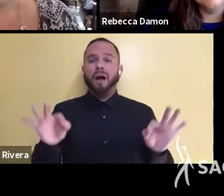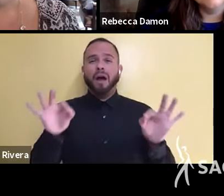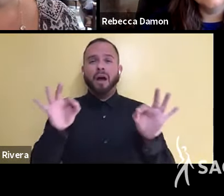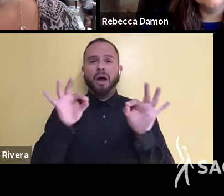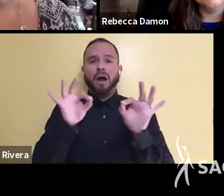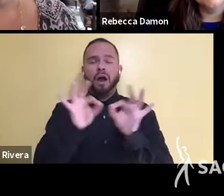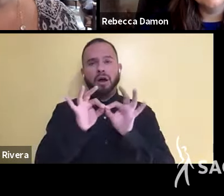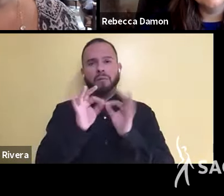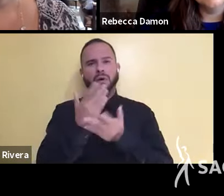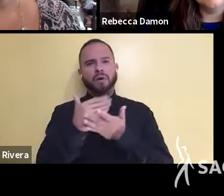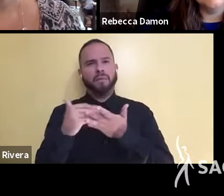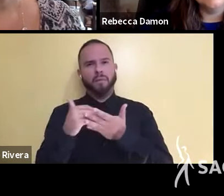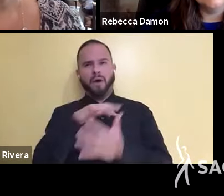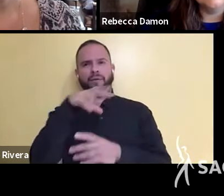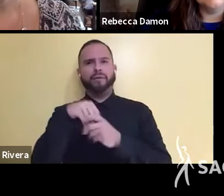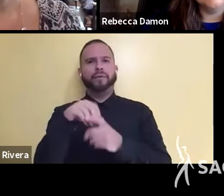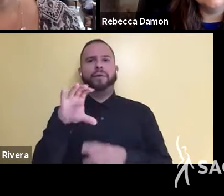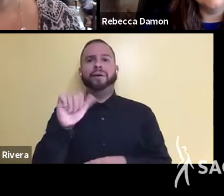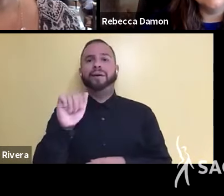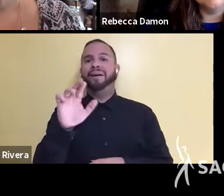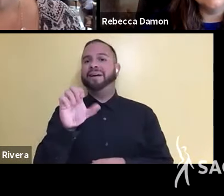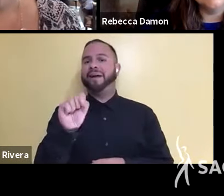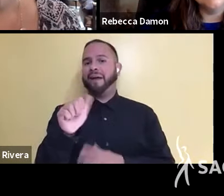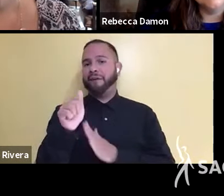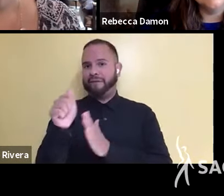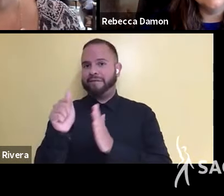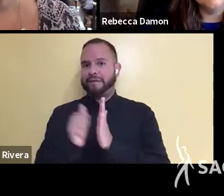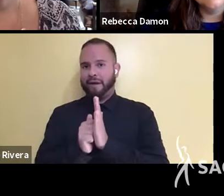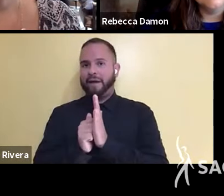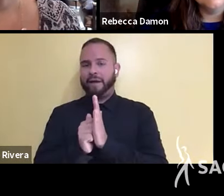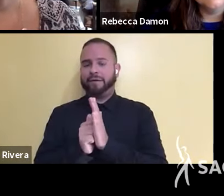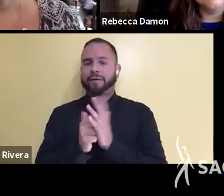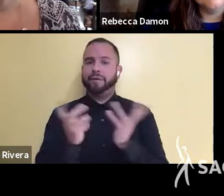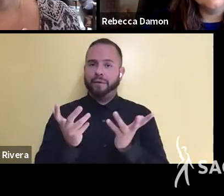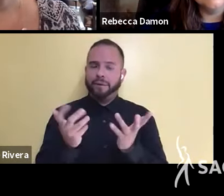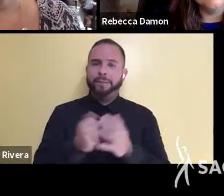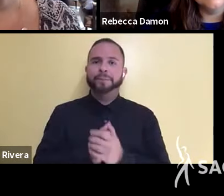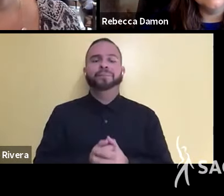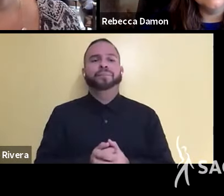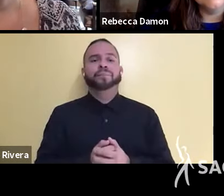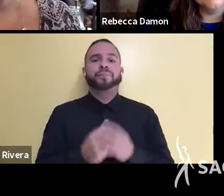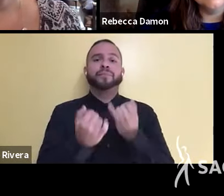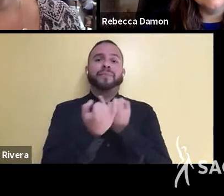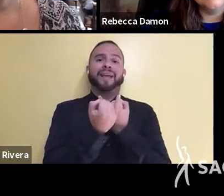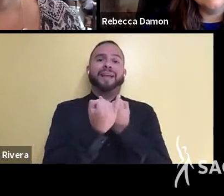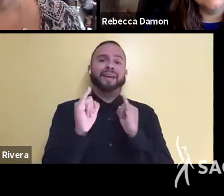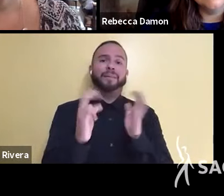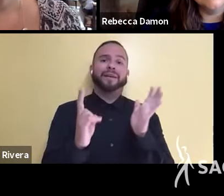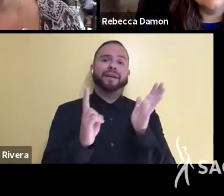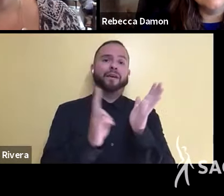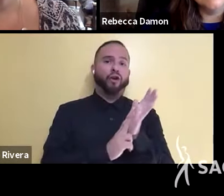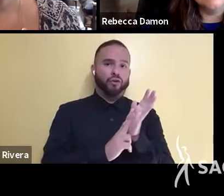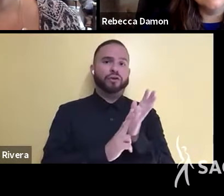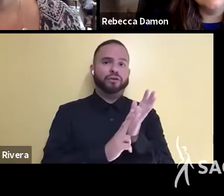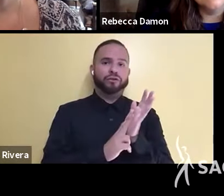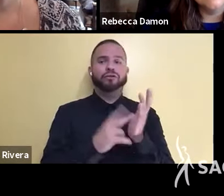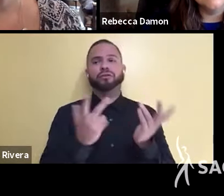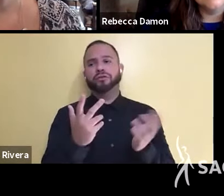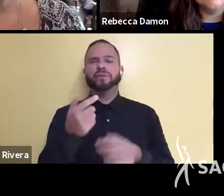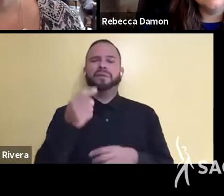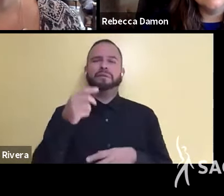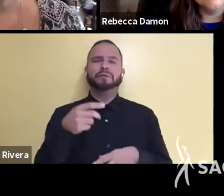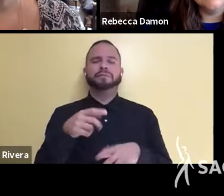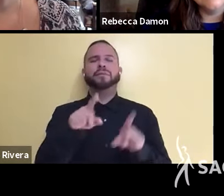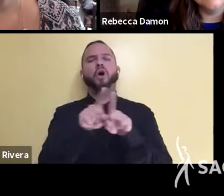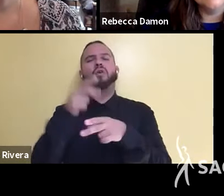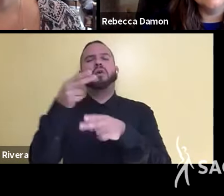CARES Act is the independent contractors or gig workers or